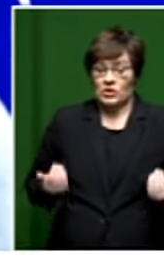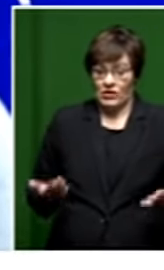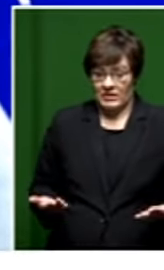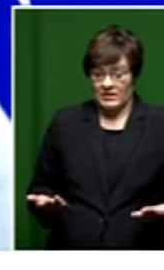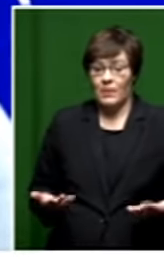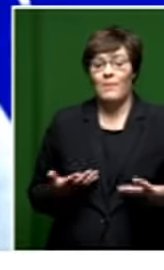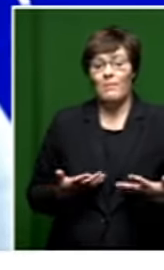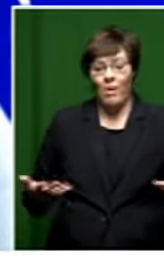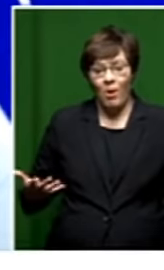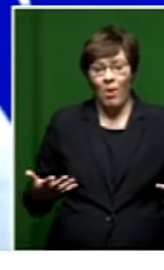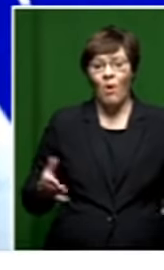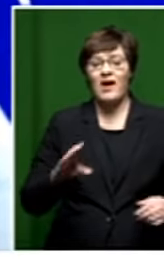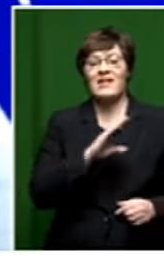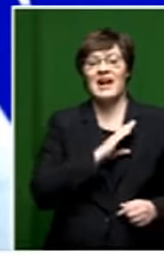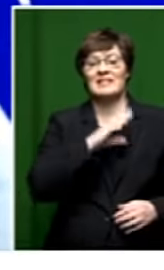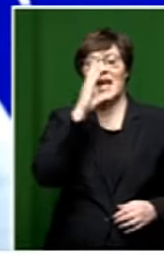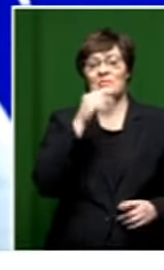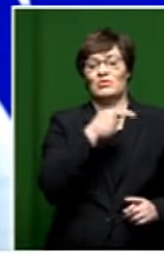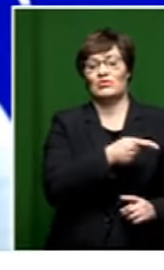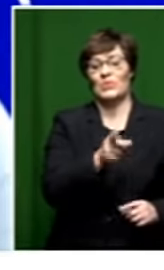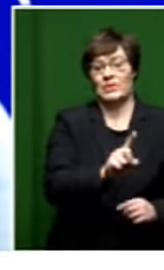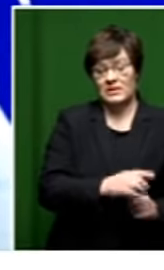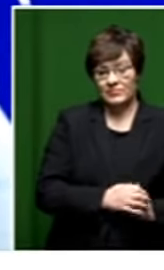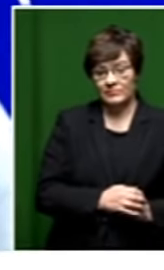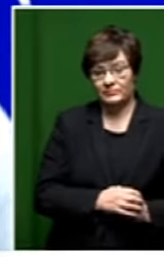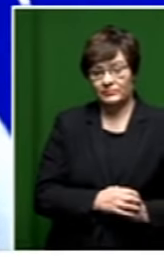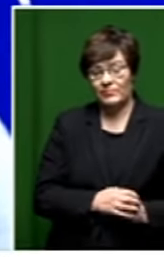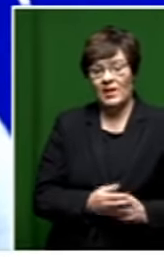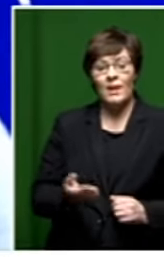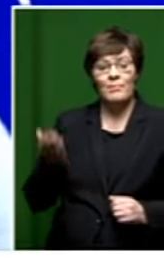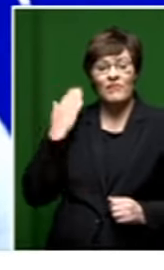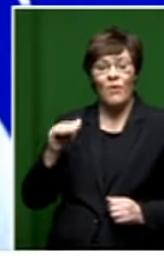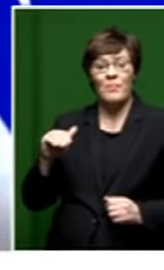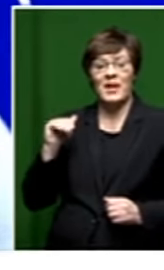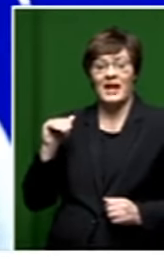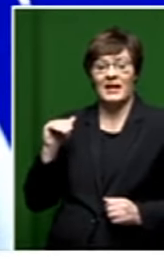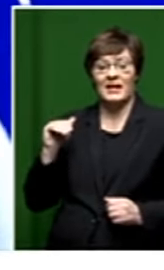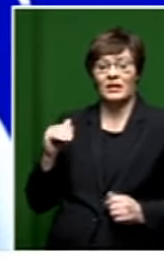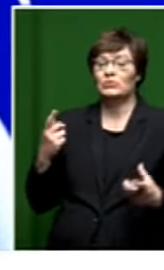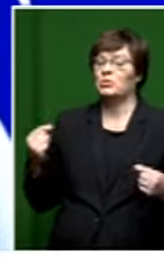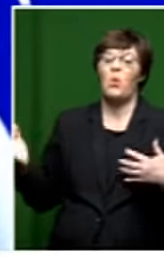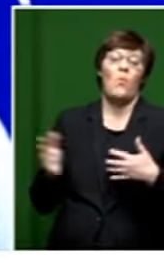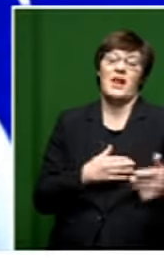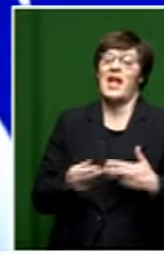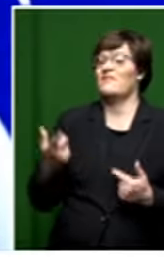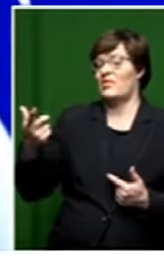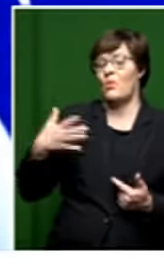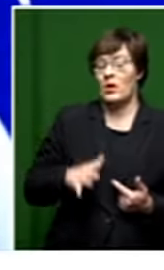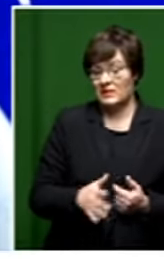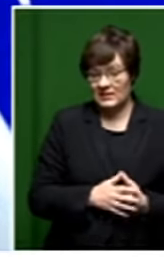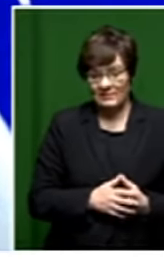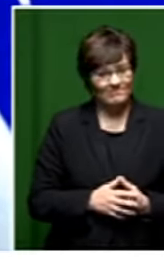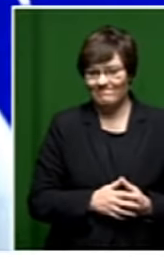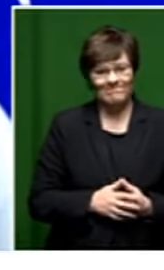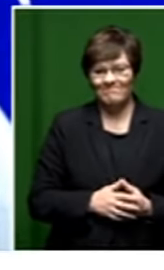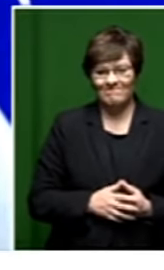now is going to be that of customer experience. And gone are the days where banks, could do anyhow if